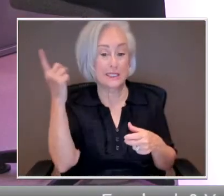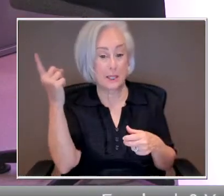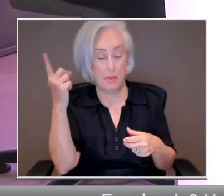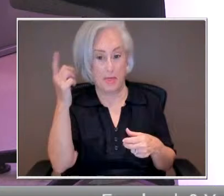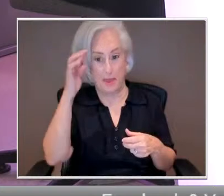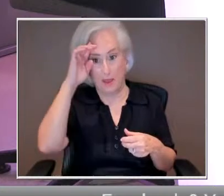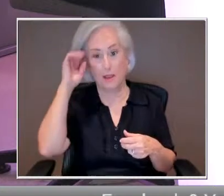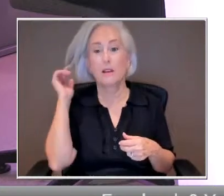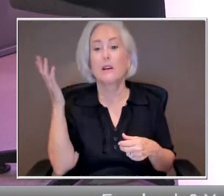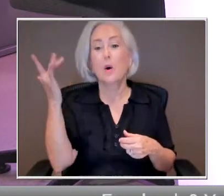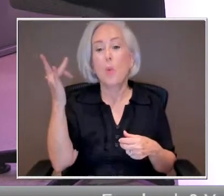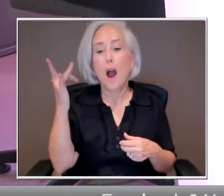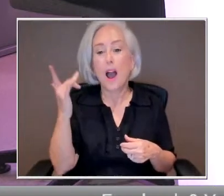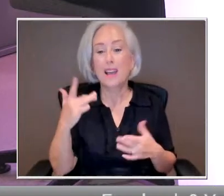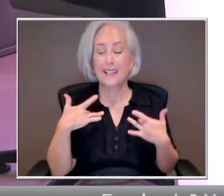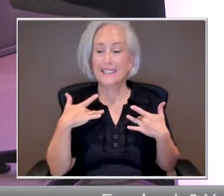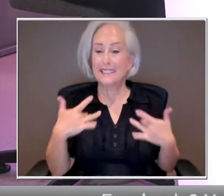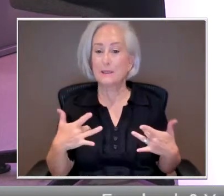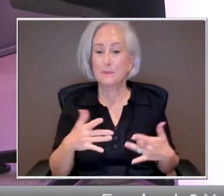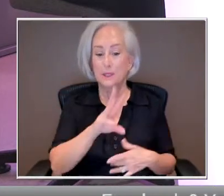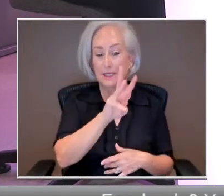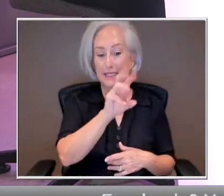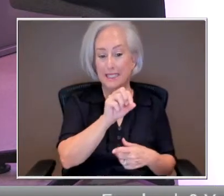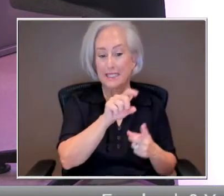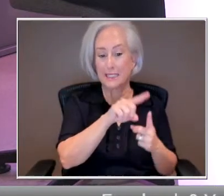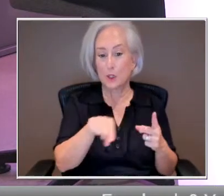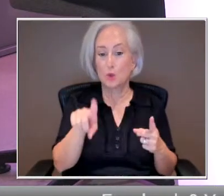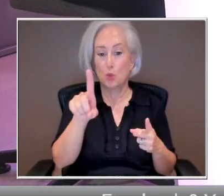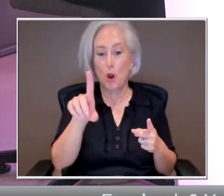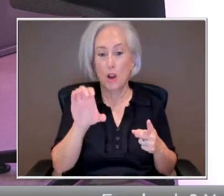60 to 100 times a minute. Let's listen first